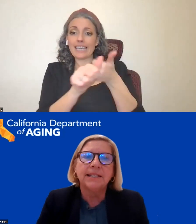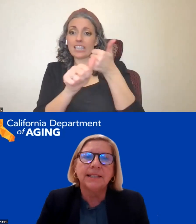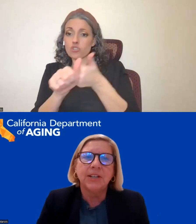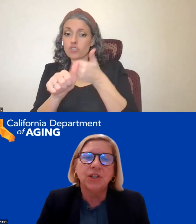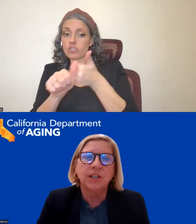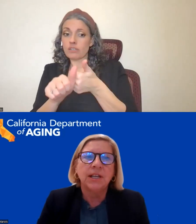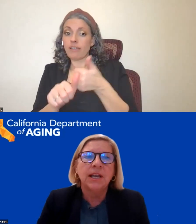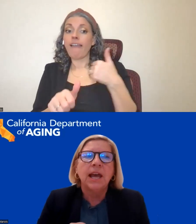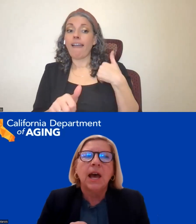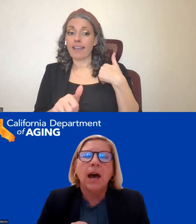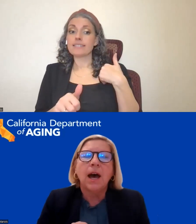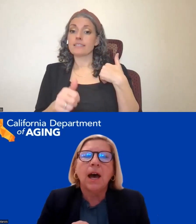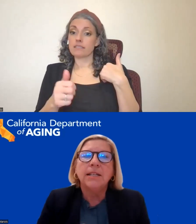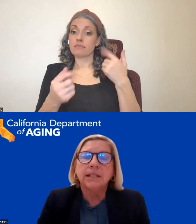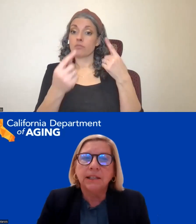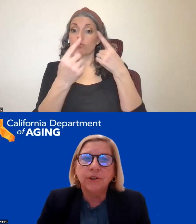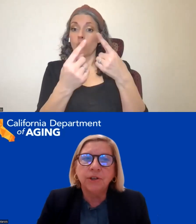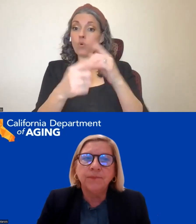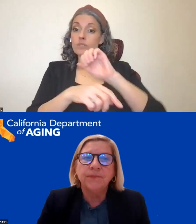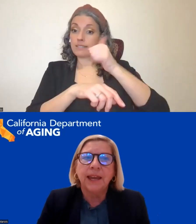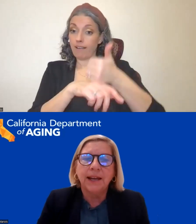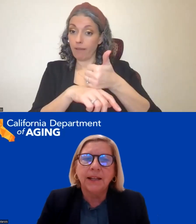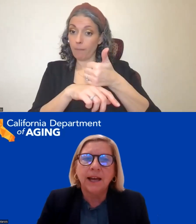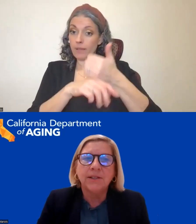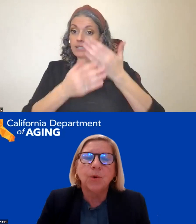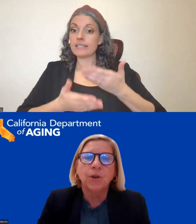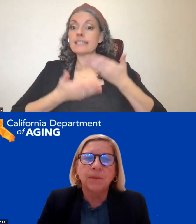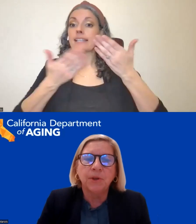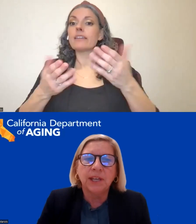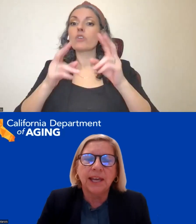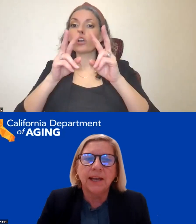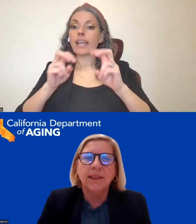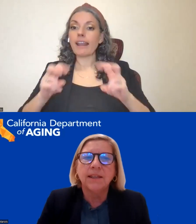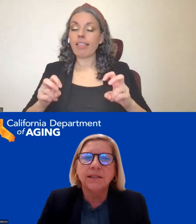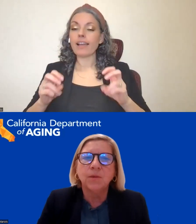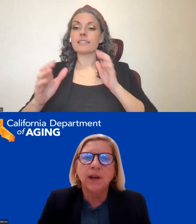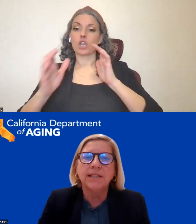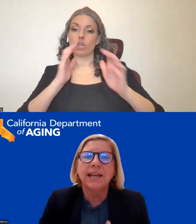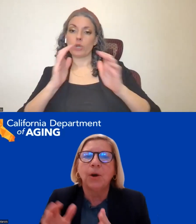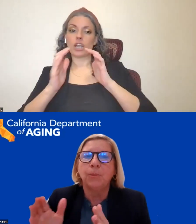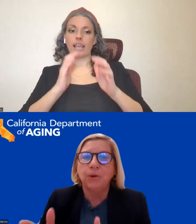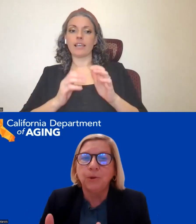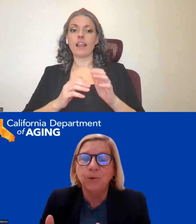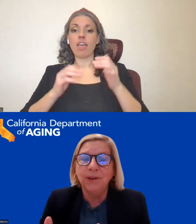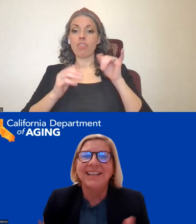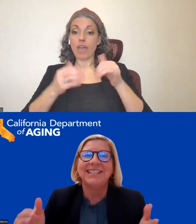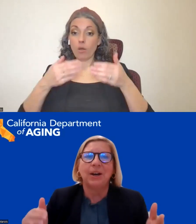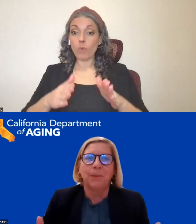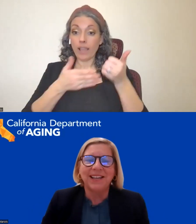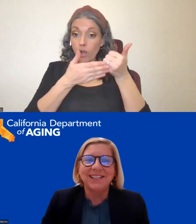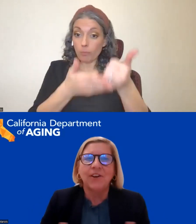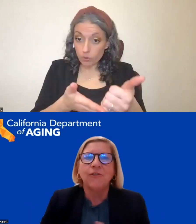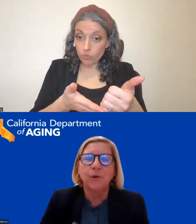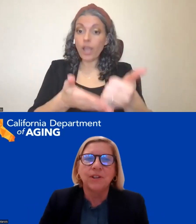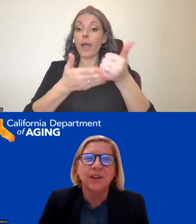a designation: deliver, analyze, or communicate. This is a way to help you and to